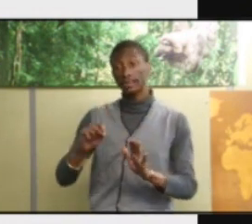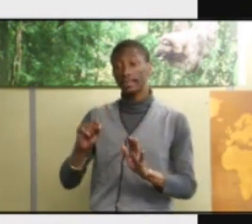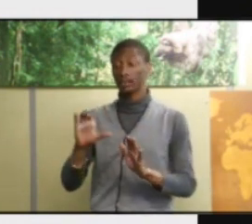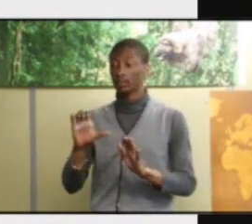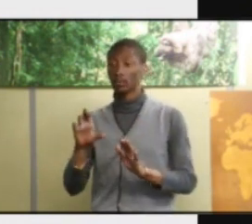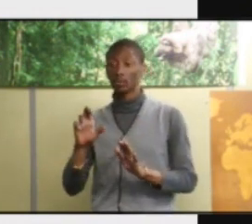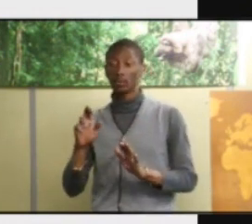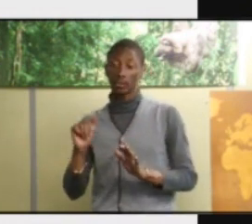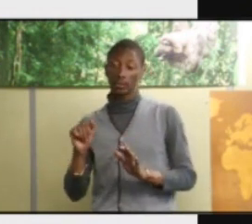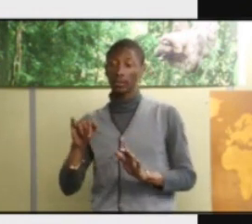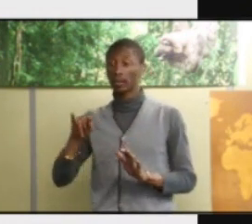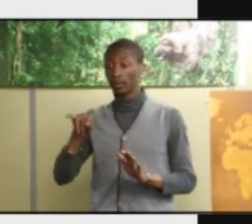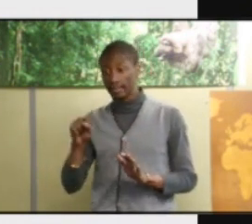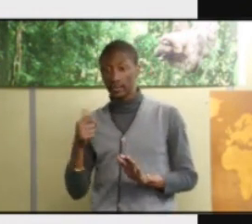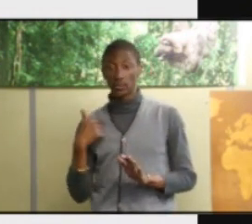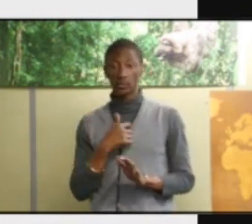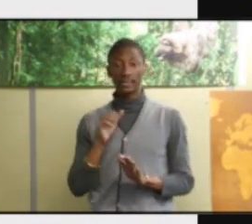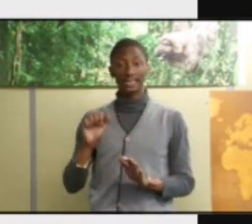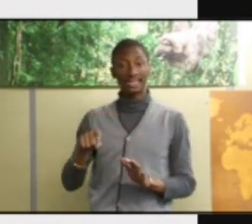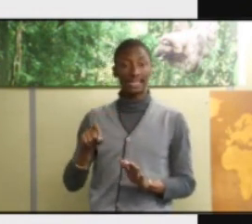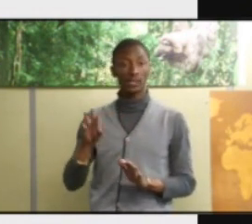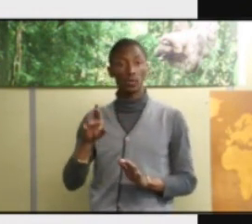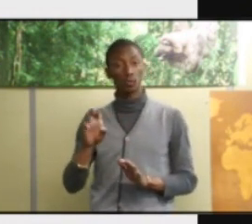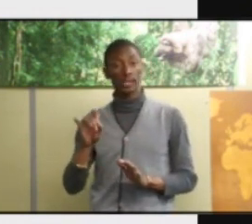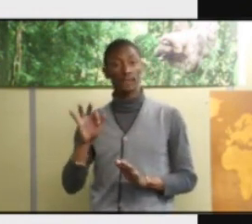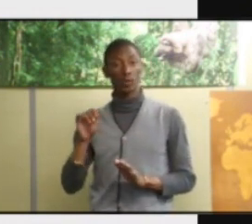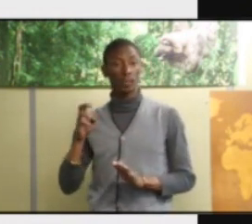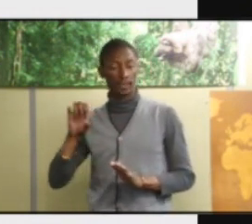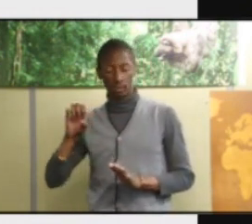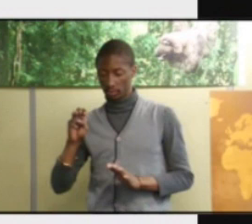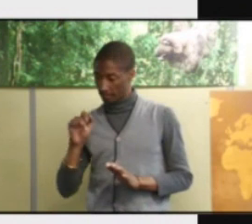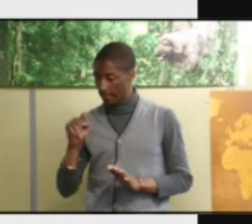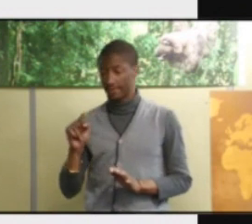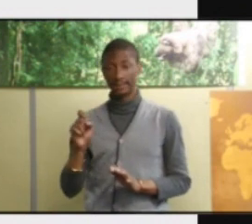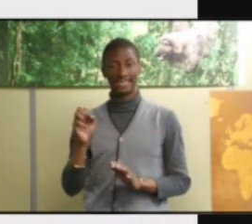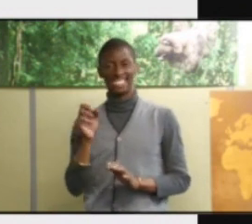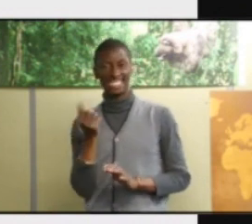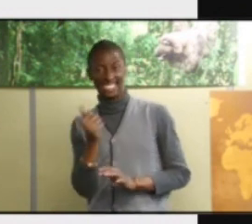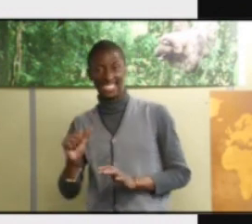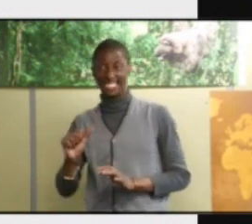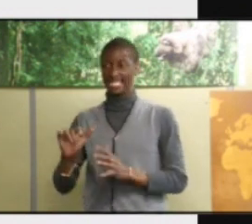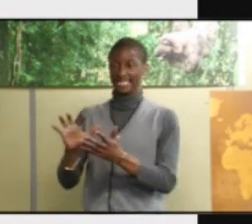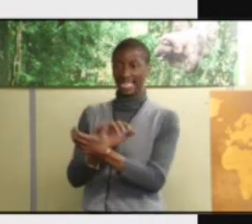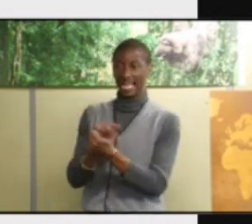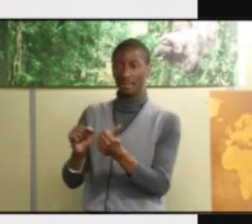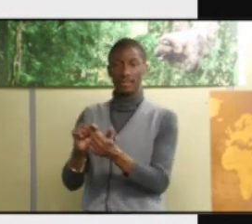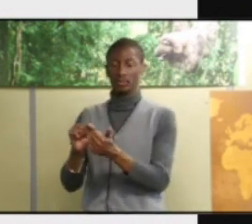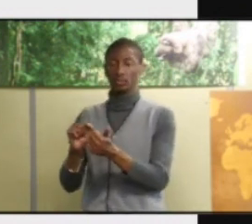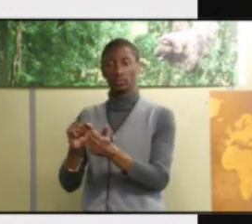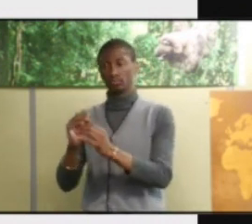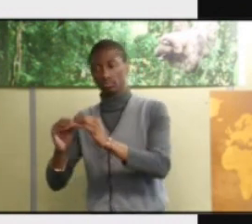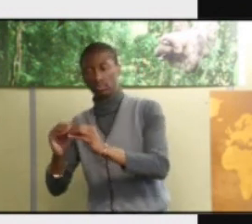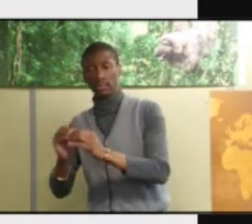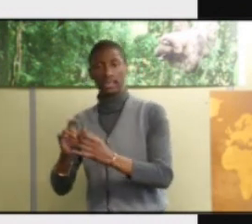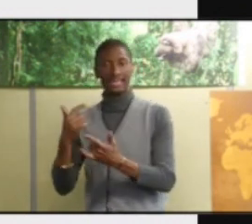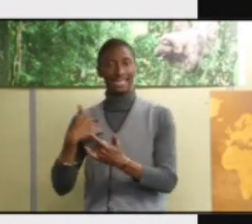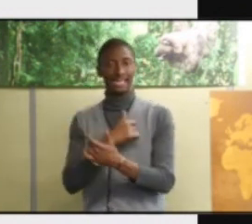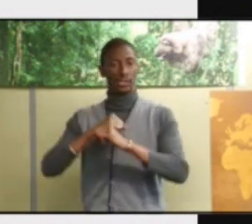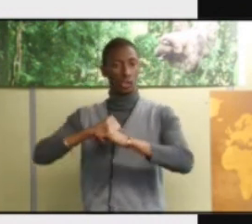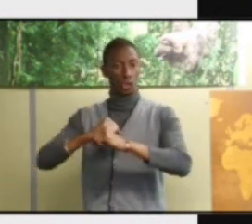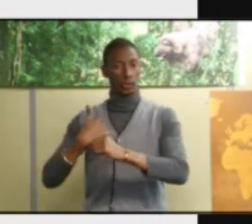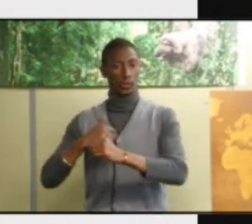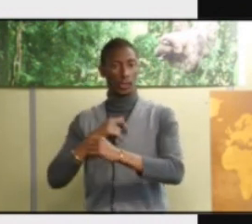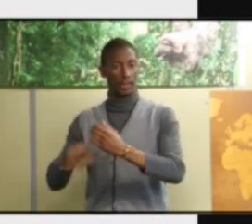need refurbishments? Do we need any damage remediation? Are there any security issues that we need to put in there?